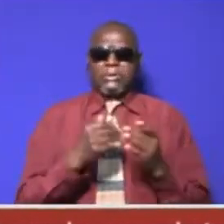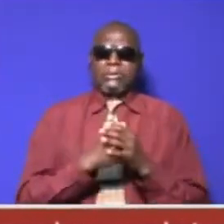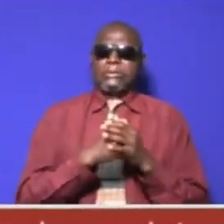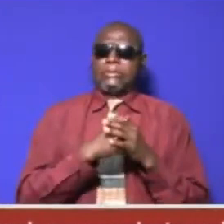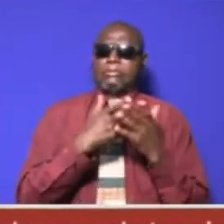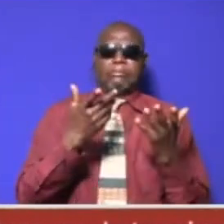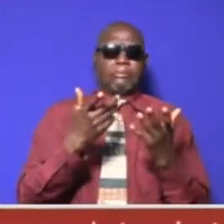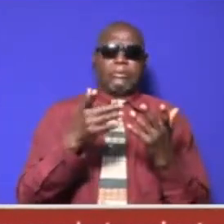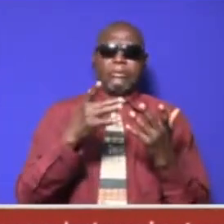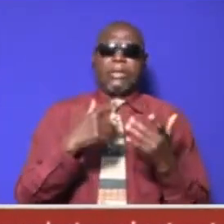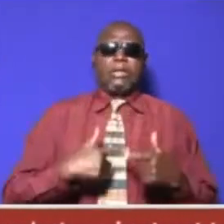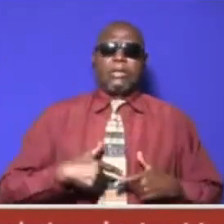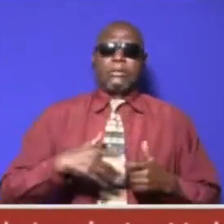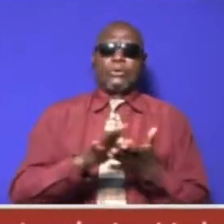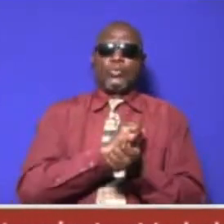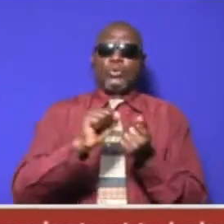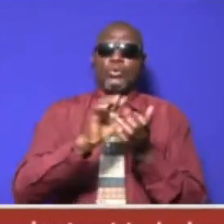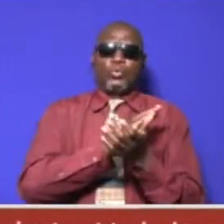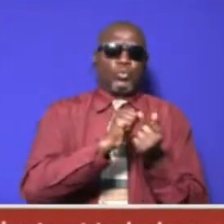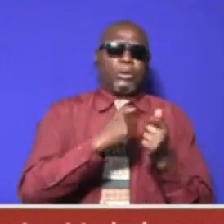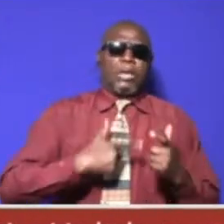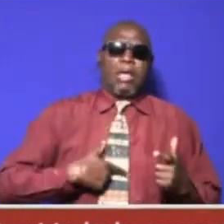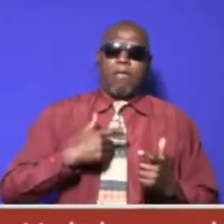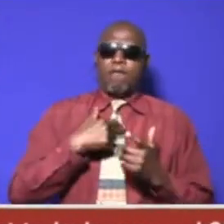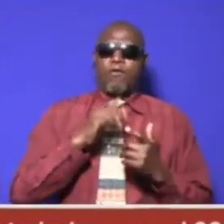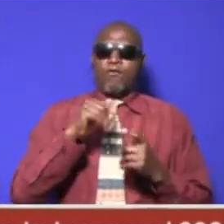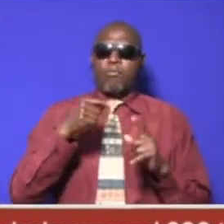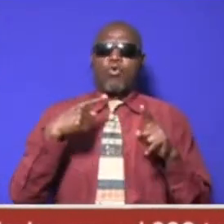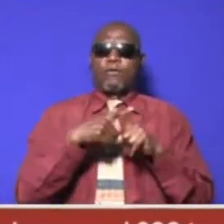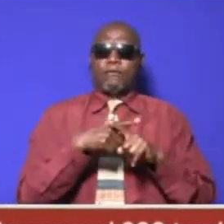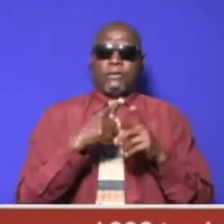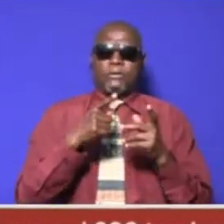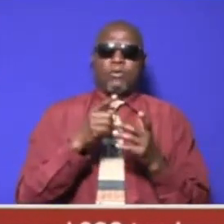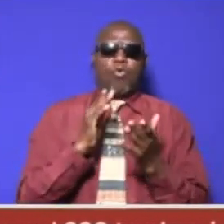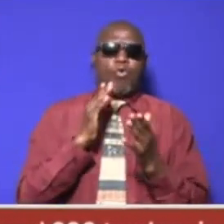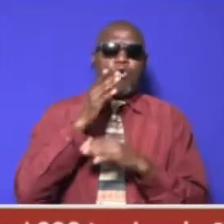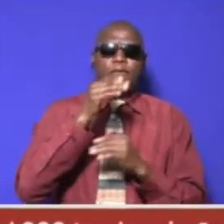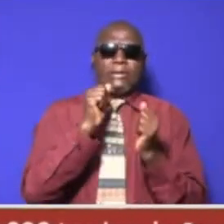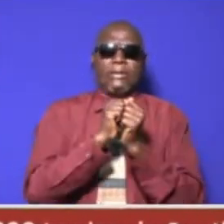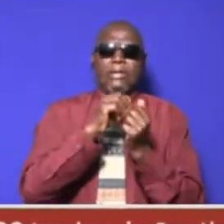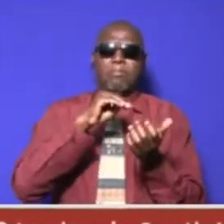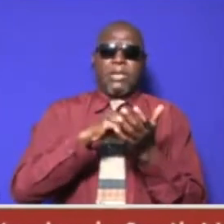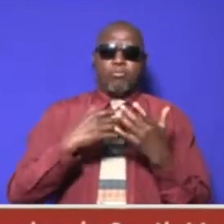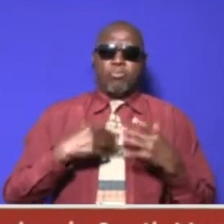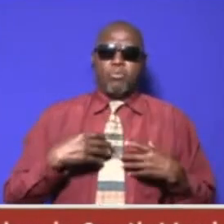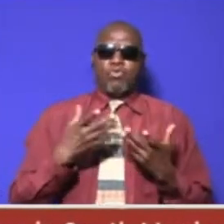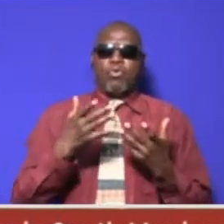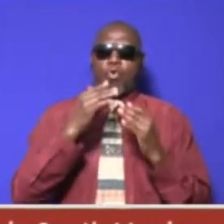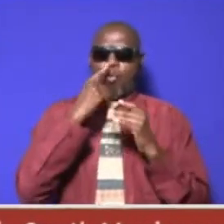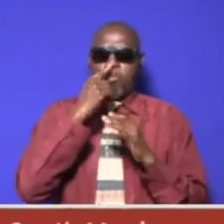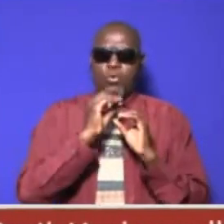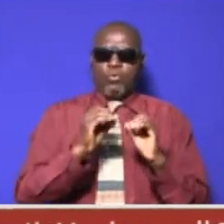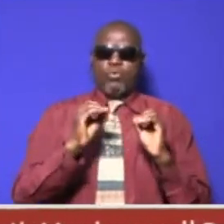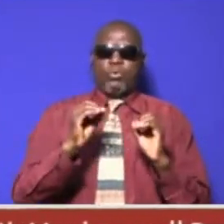ripped from them due to the ongoing conflict. Over 10 million people are displaced, over 2 million refugees, tens